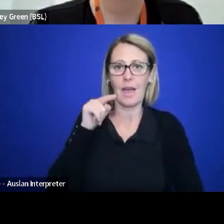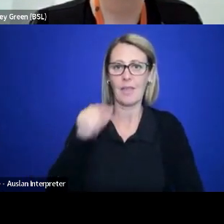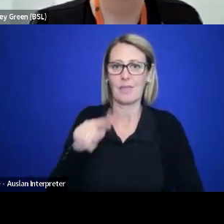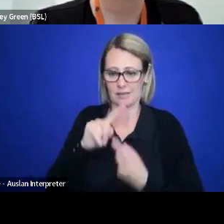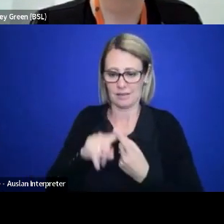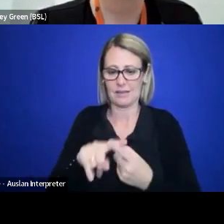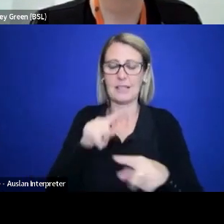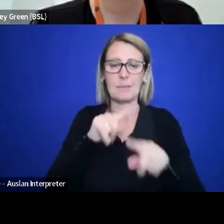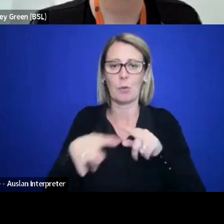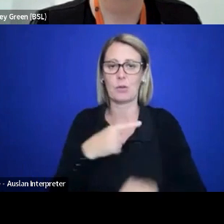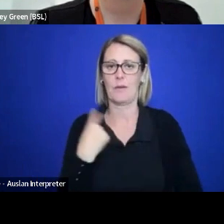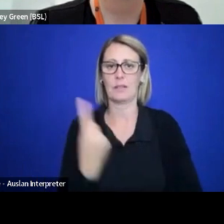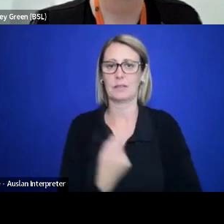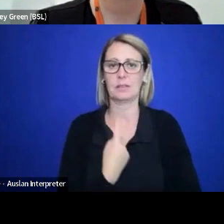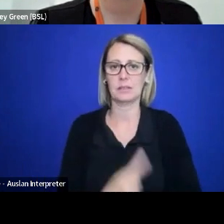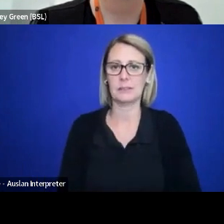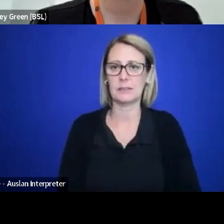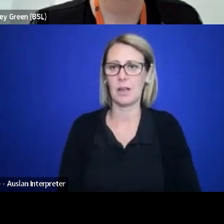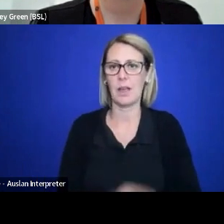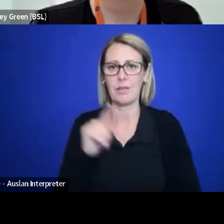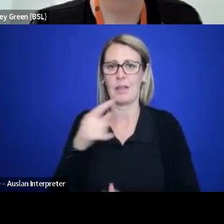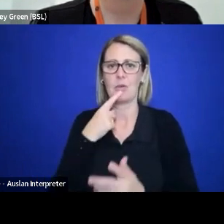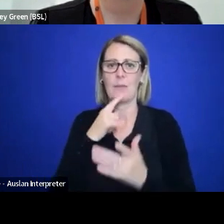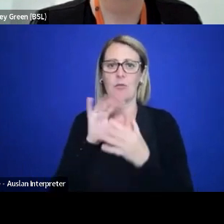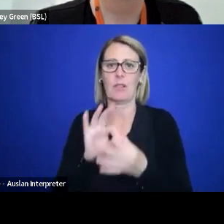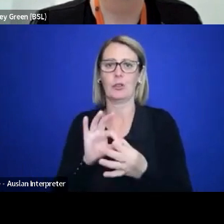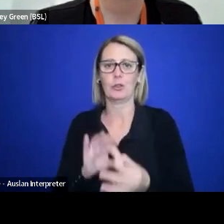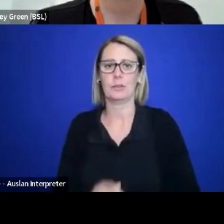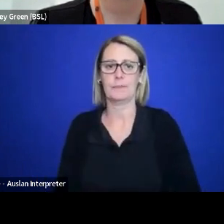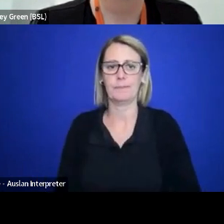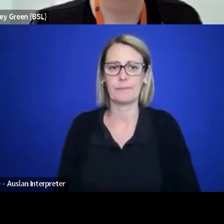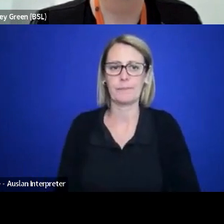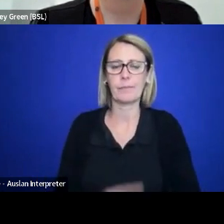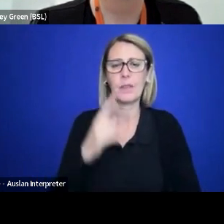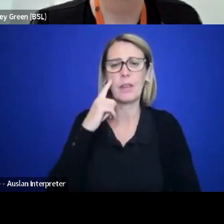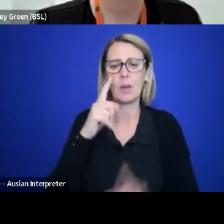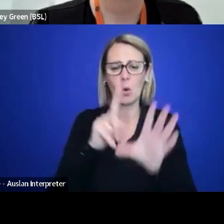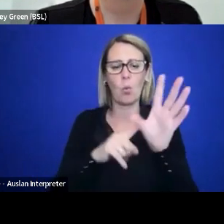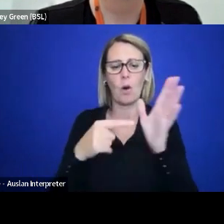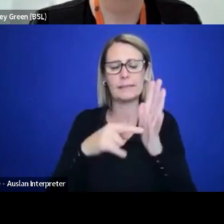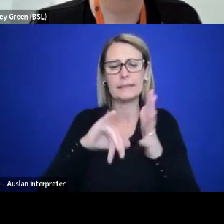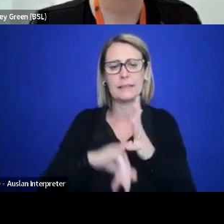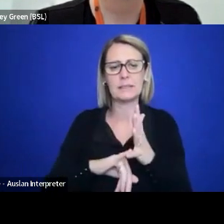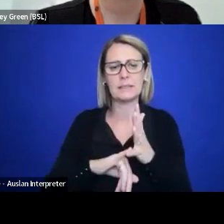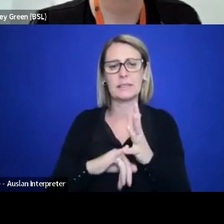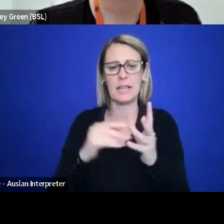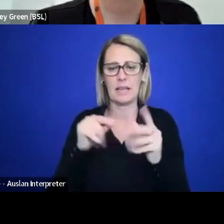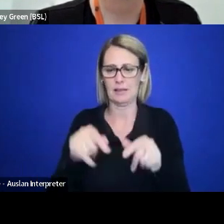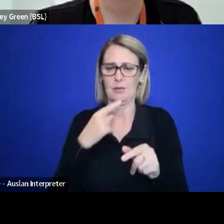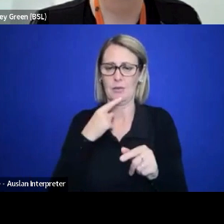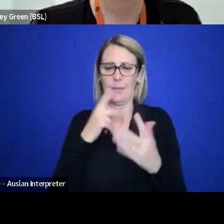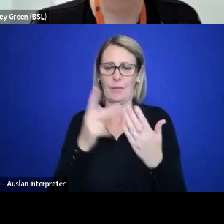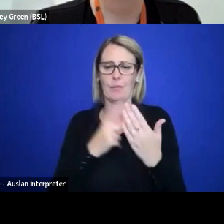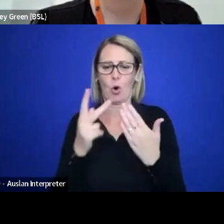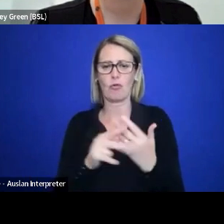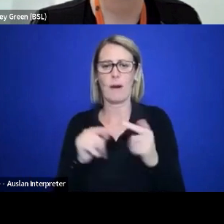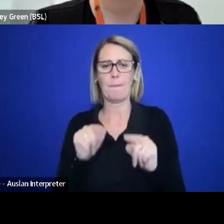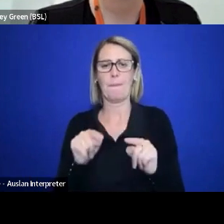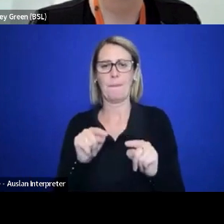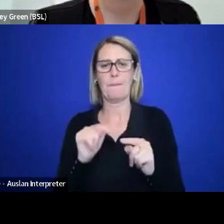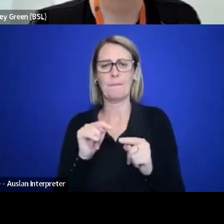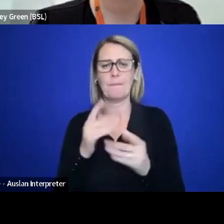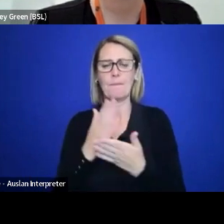most of us, is those sorts of relationships. And I think the YTS and the nature of this program really helps